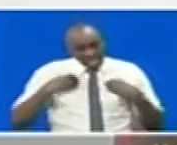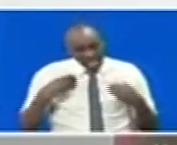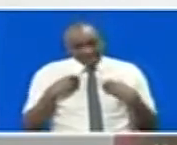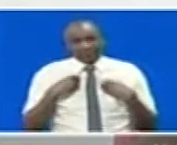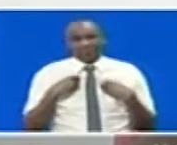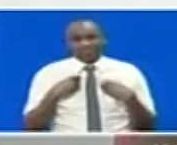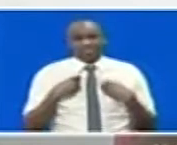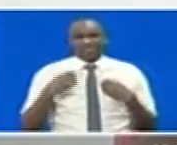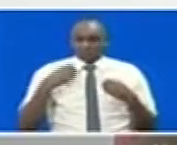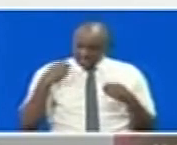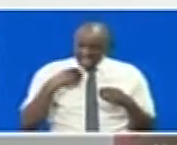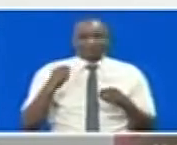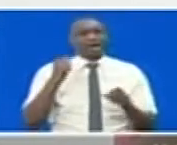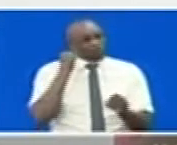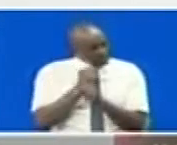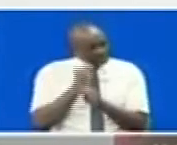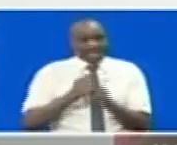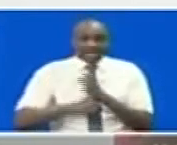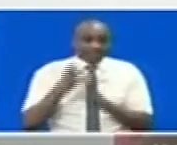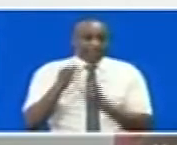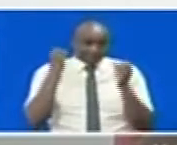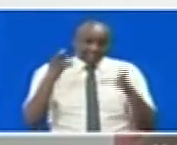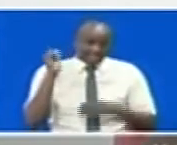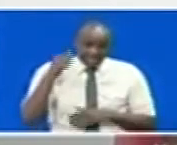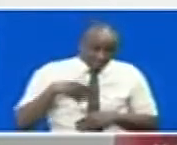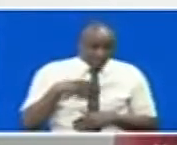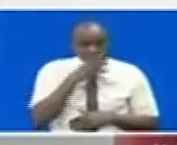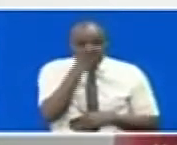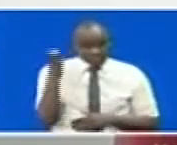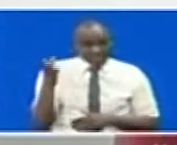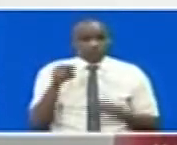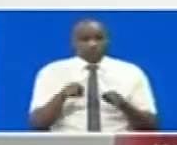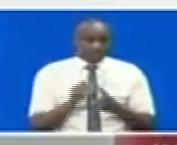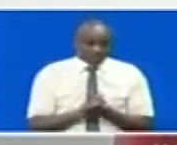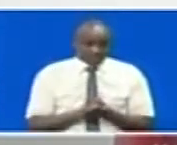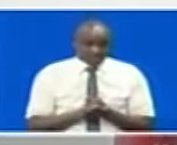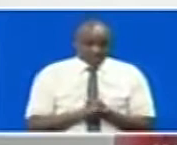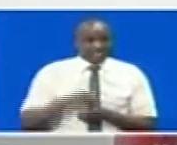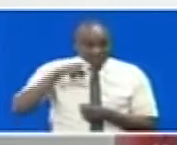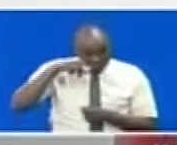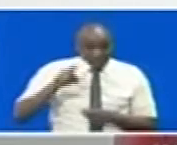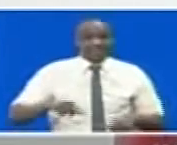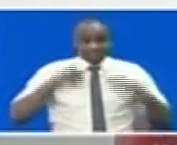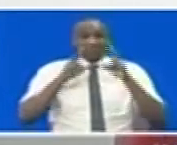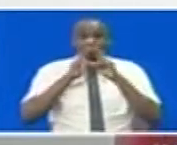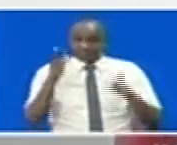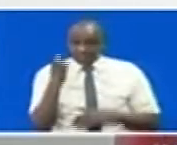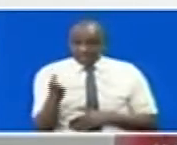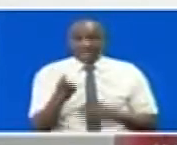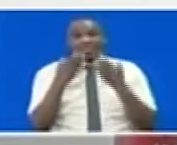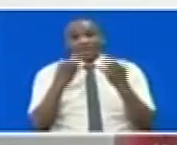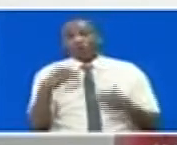made tremendous efforts. And a lot of Kenyans in those areas today are living in peace thanks